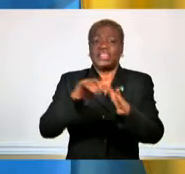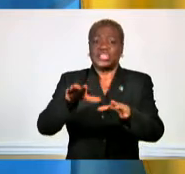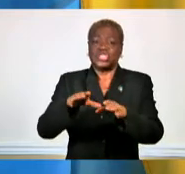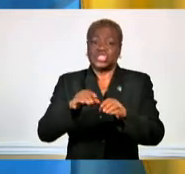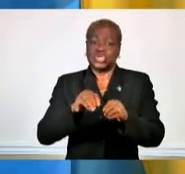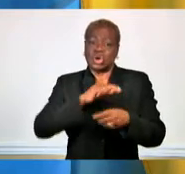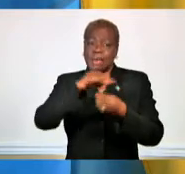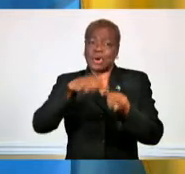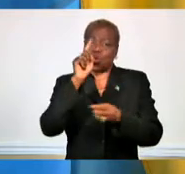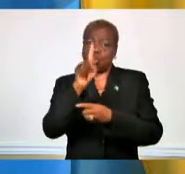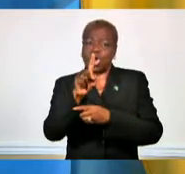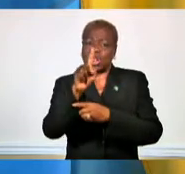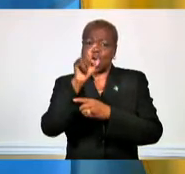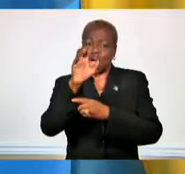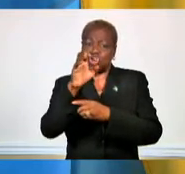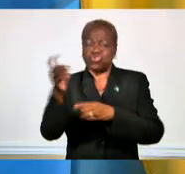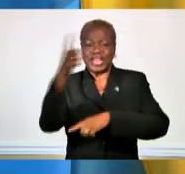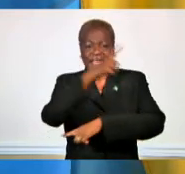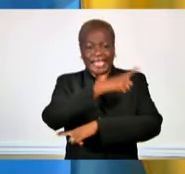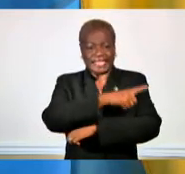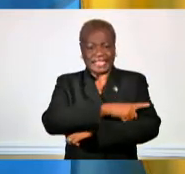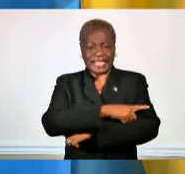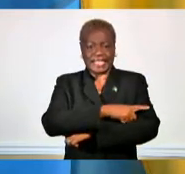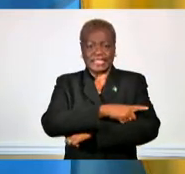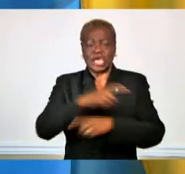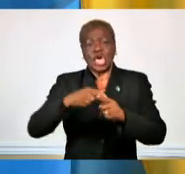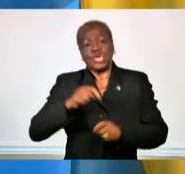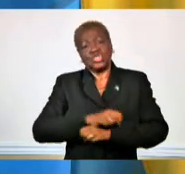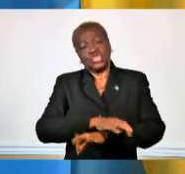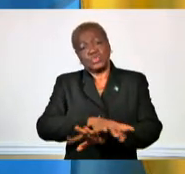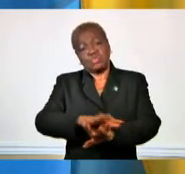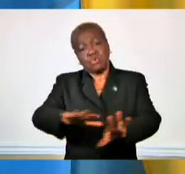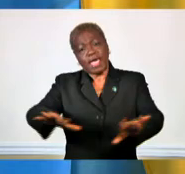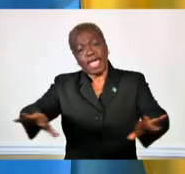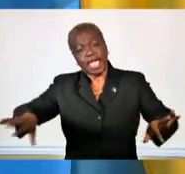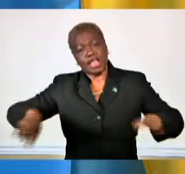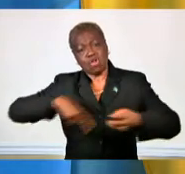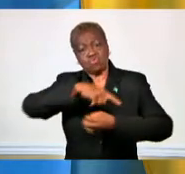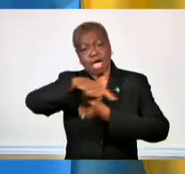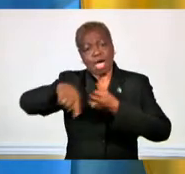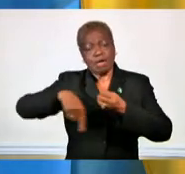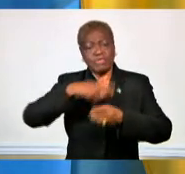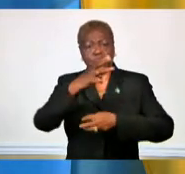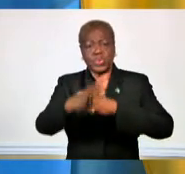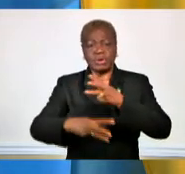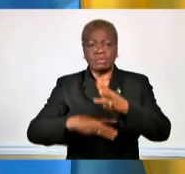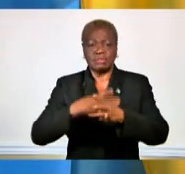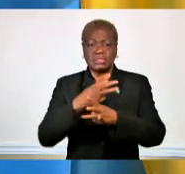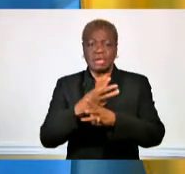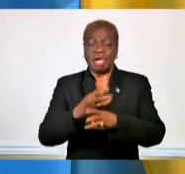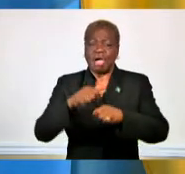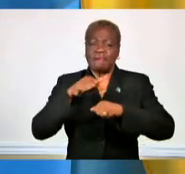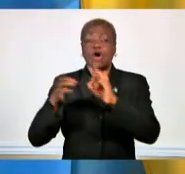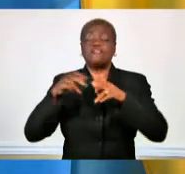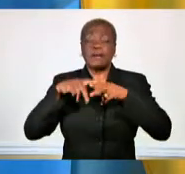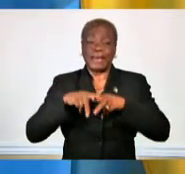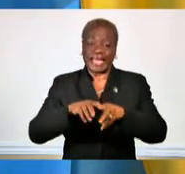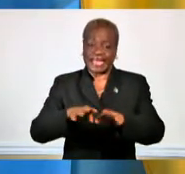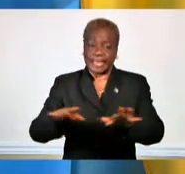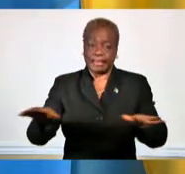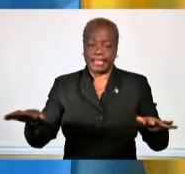approximately 100 days to spread around the world, affecting just about